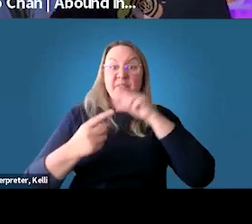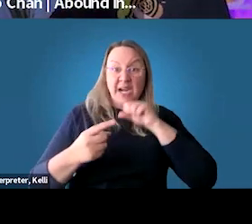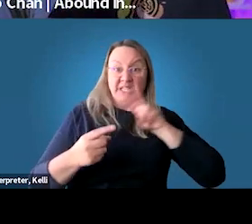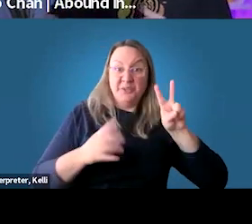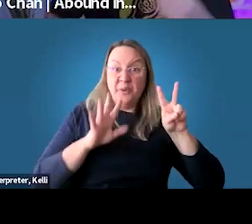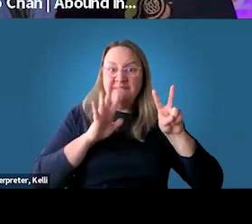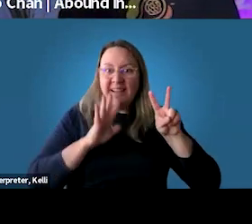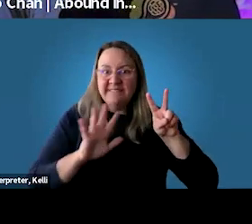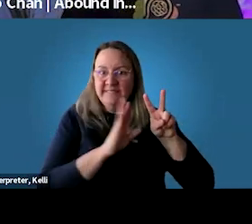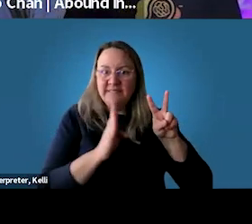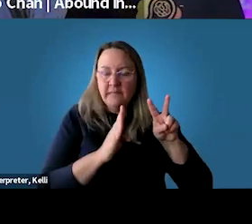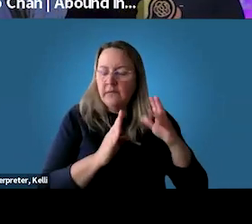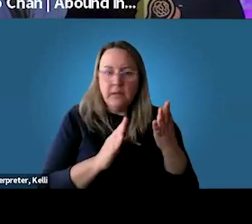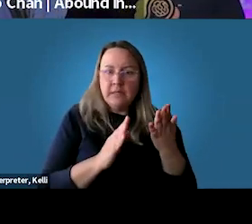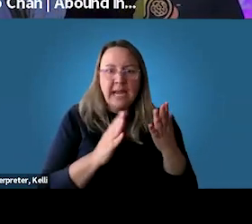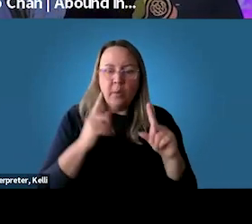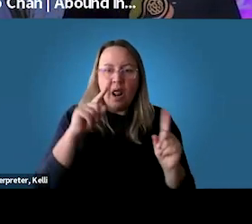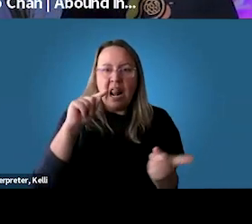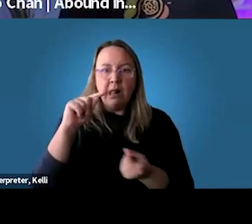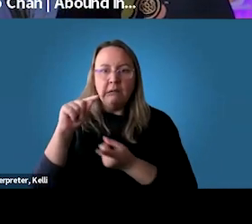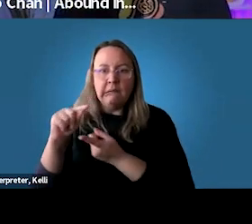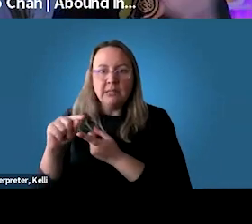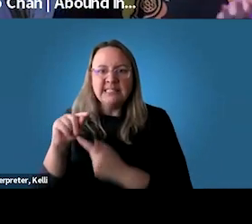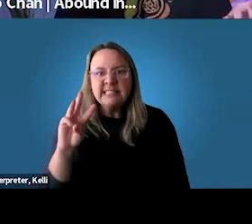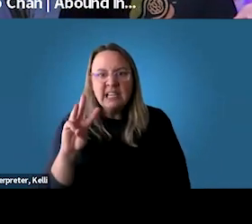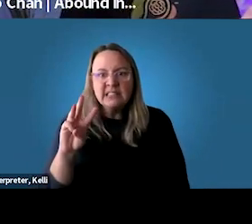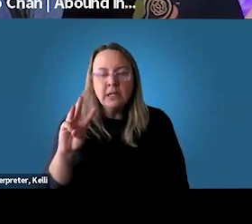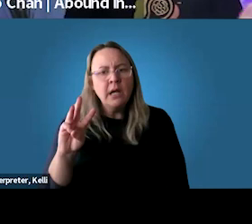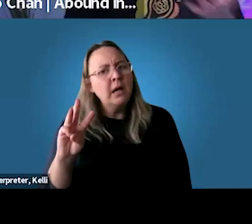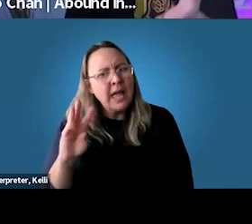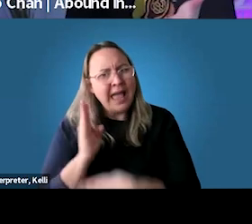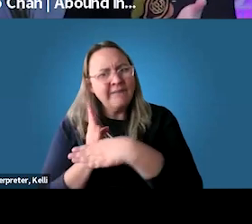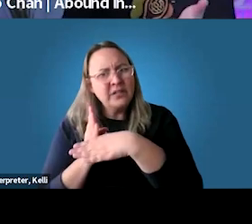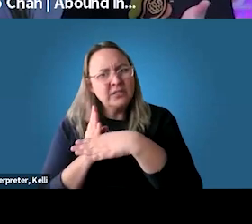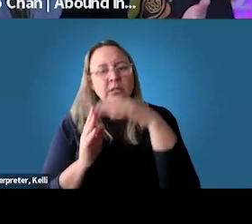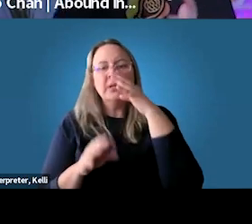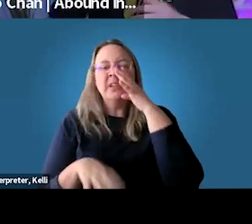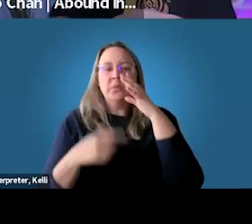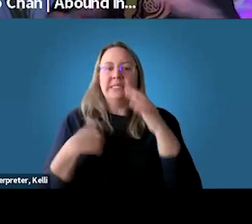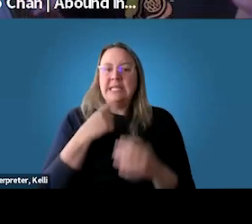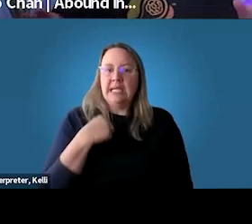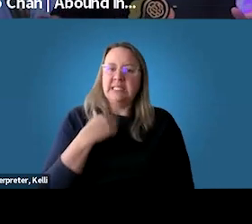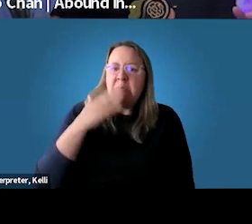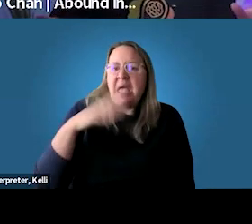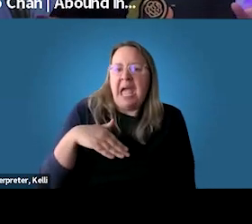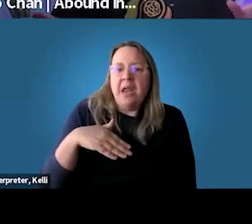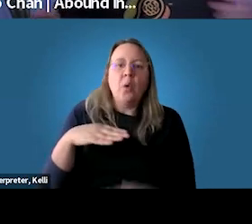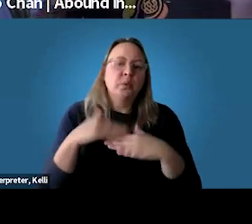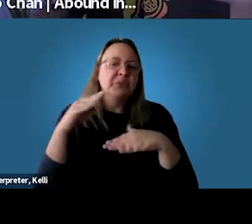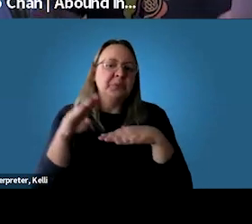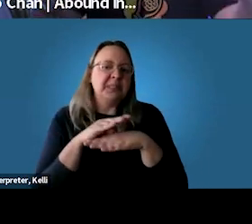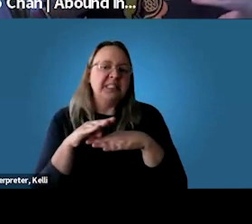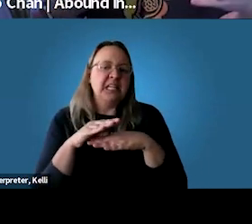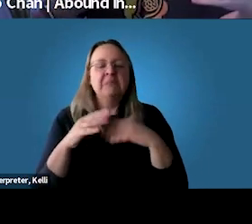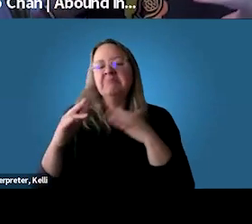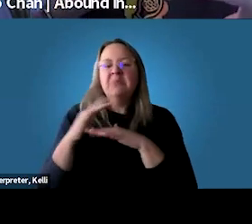and 5, right? So we've simply stopped asking questions. So these are the challenges. We've been taught it's bad. We're too busy for it.